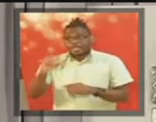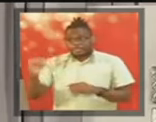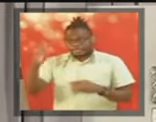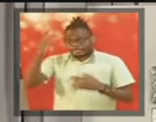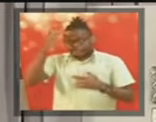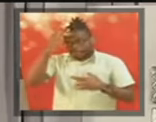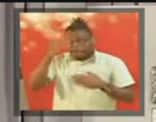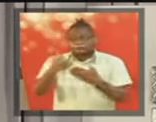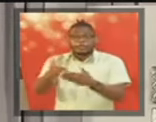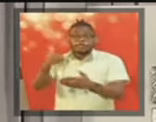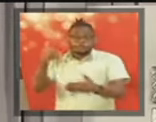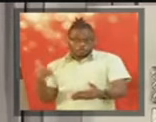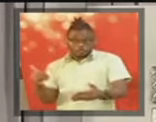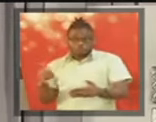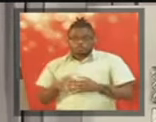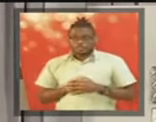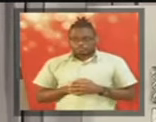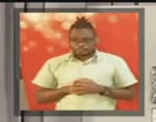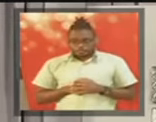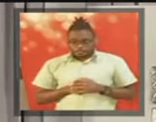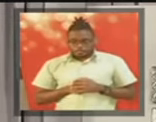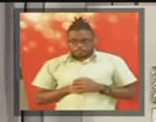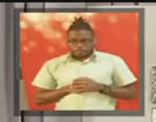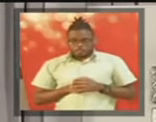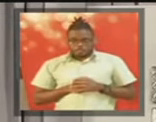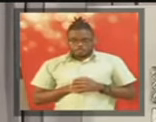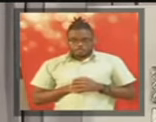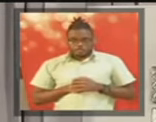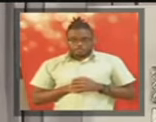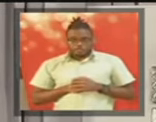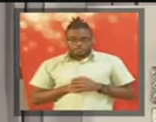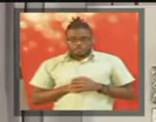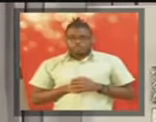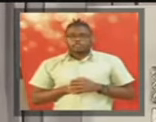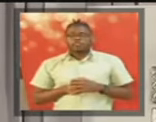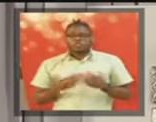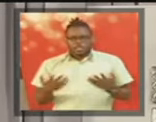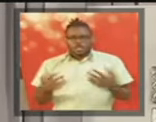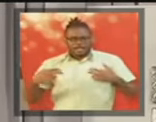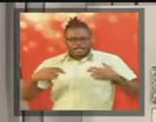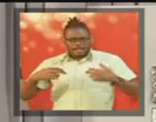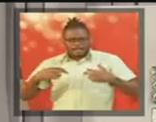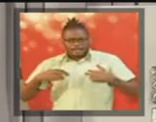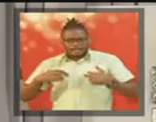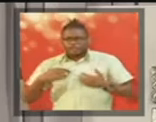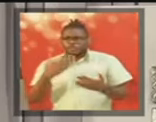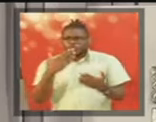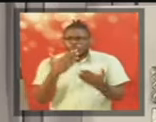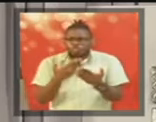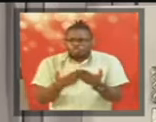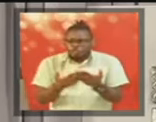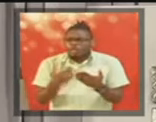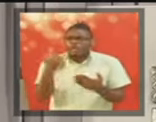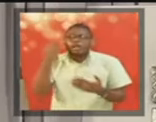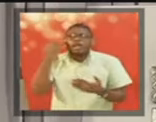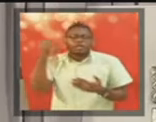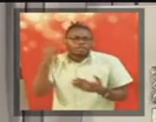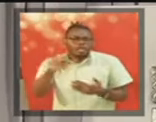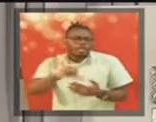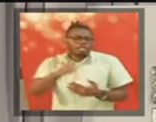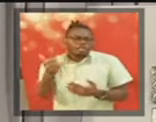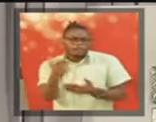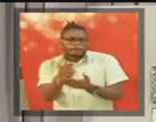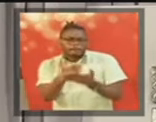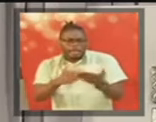of the number of cases was significant enough to give us a good idea of a reflection of what is happening in the rest of the country. So we do have that